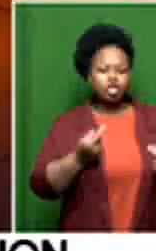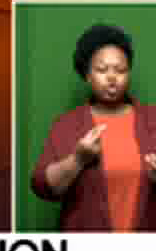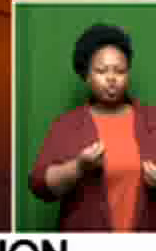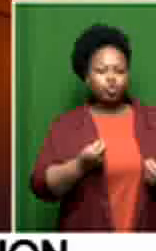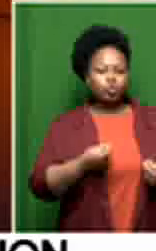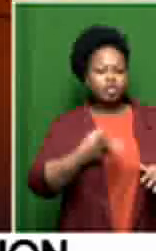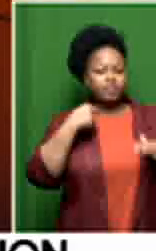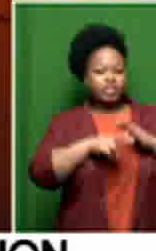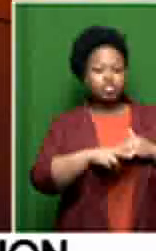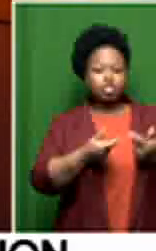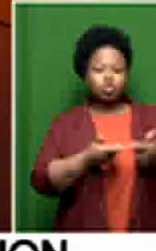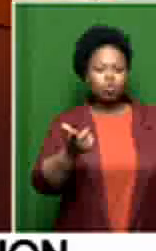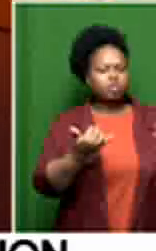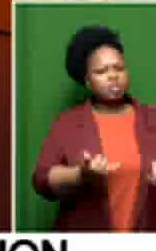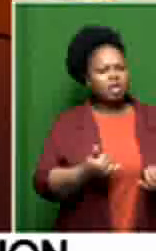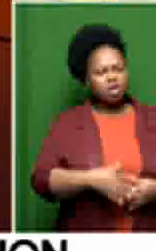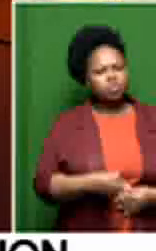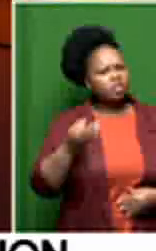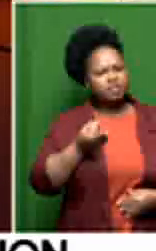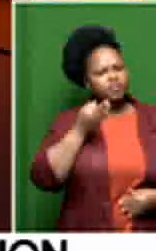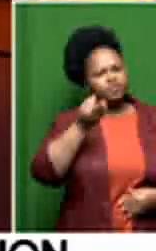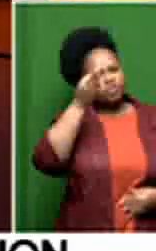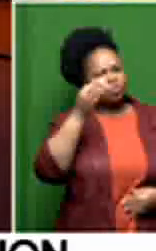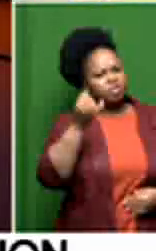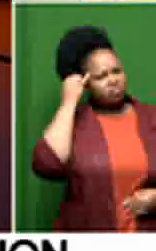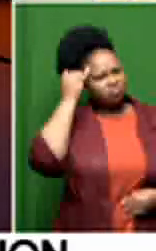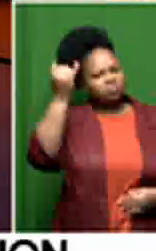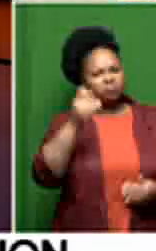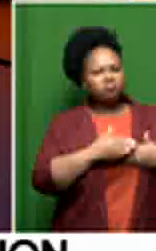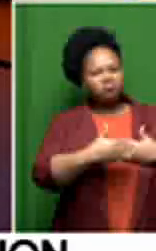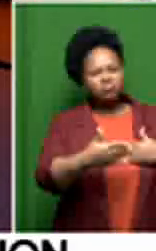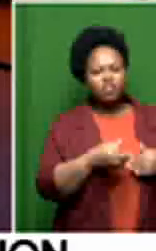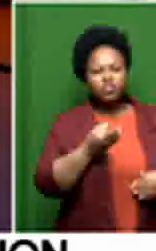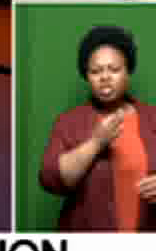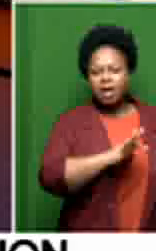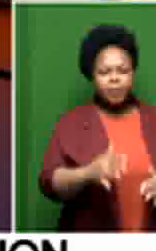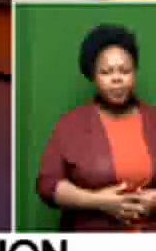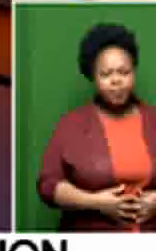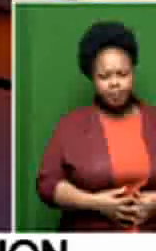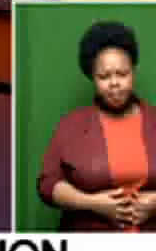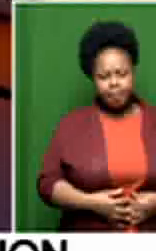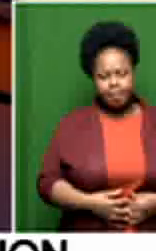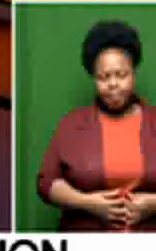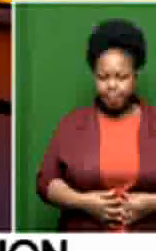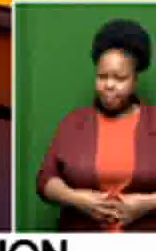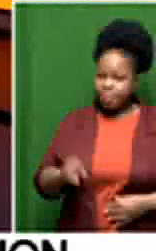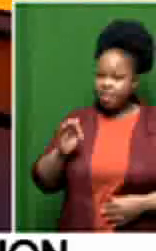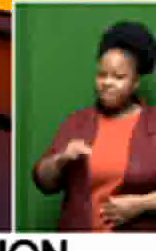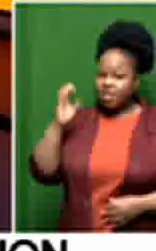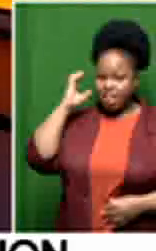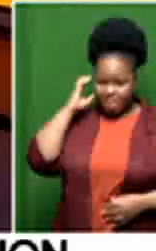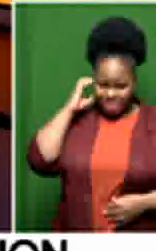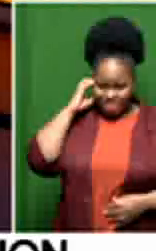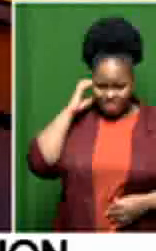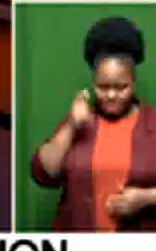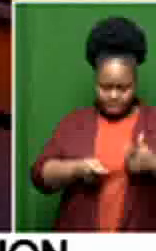rebirth version that was recently launched, where do you see the future of this innovation headed, going forward? If people take out their